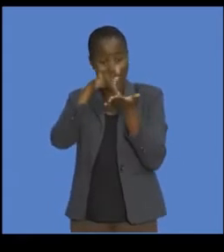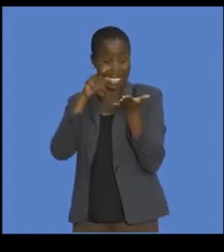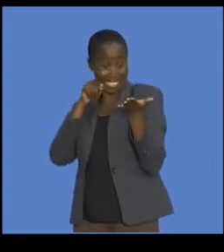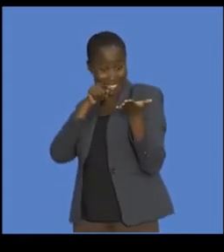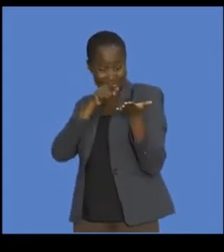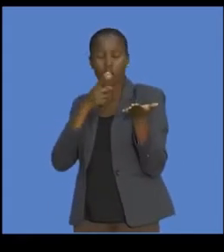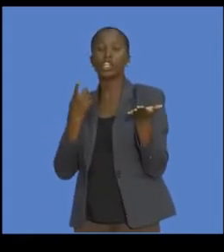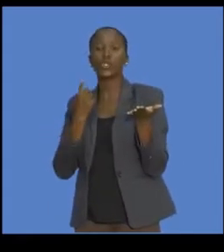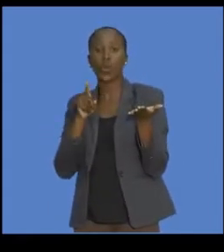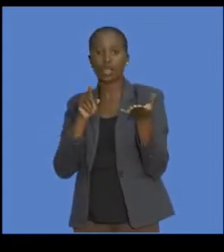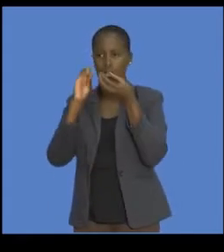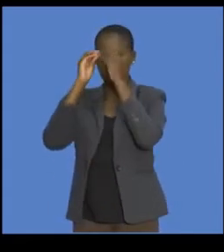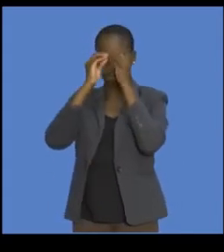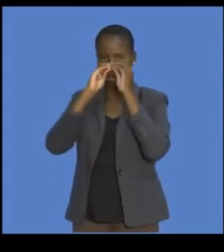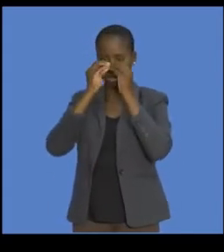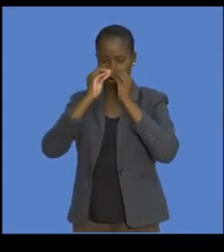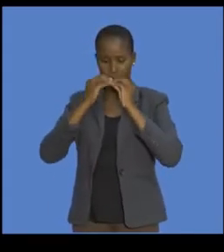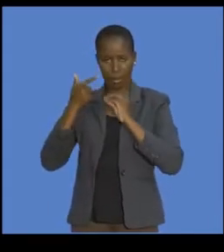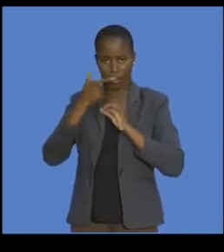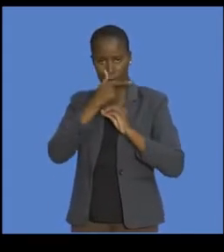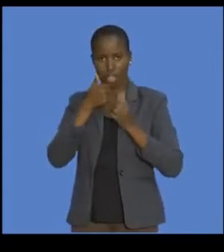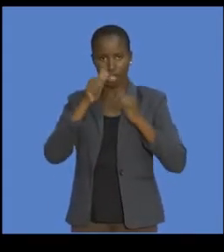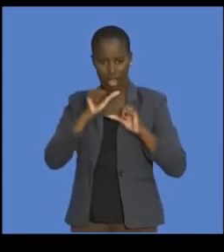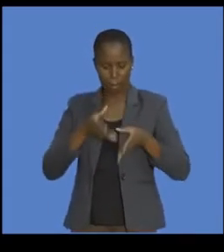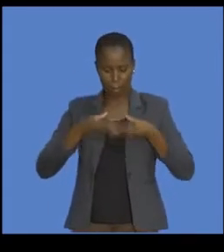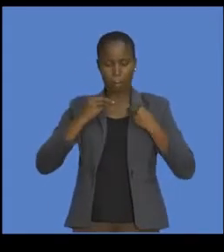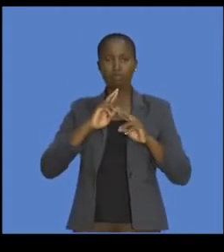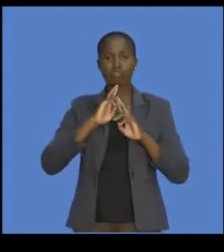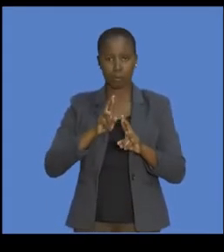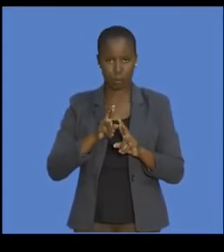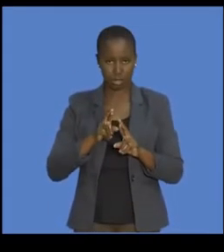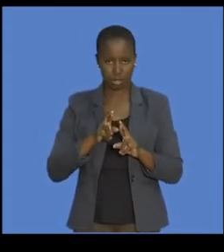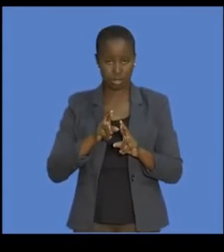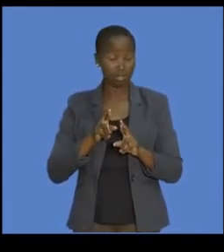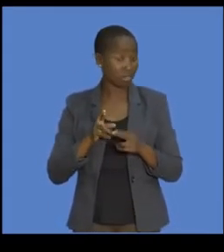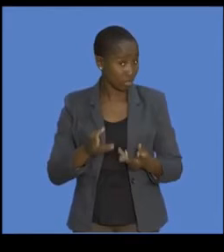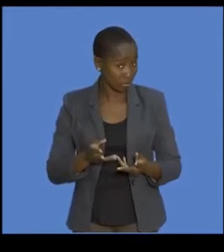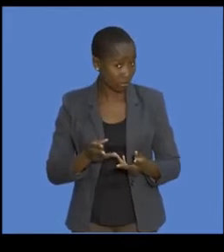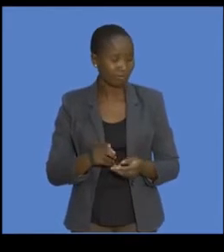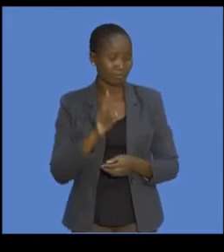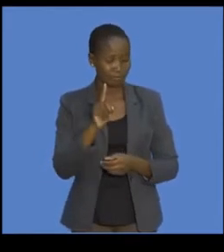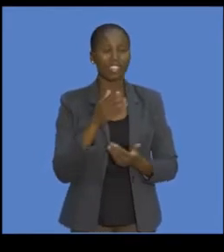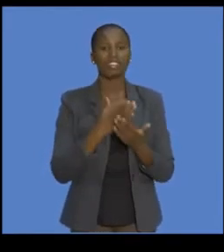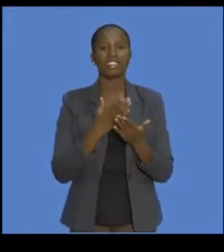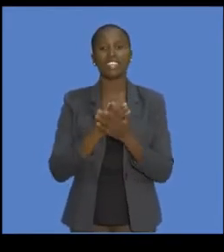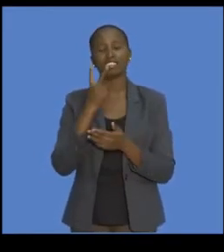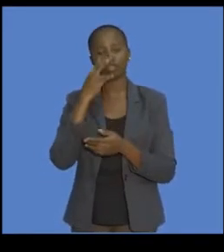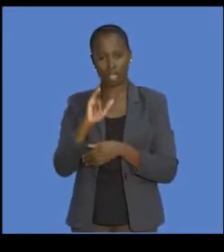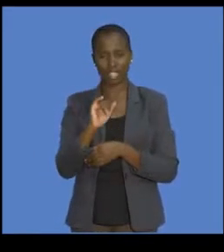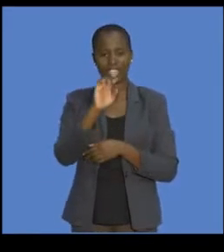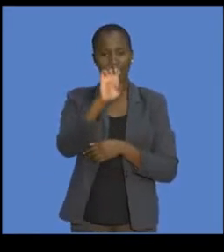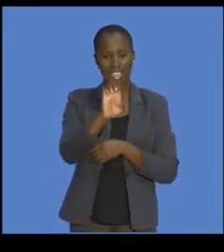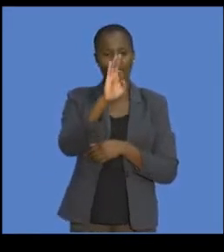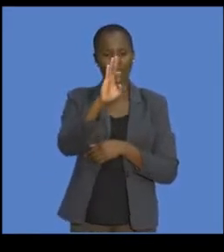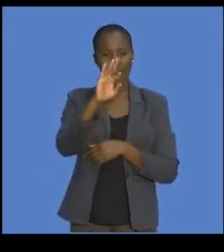organ, which then brings about a response to that stimulus. So let's look at what an effector is.